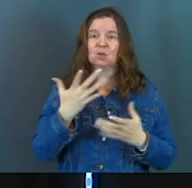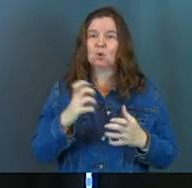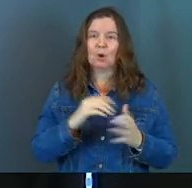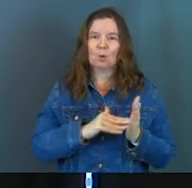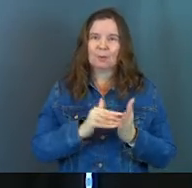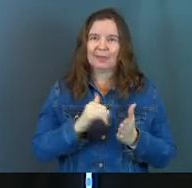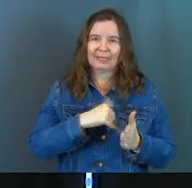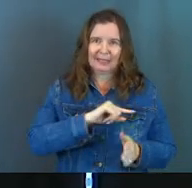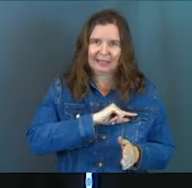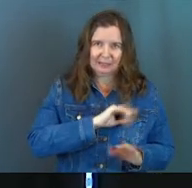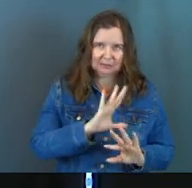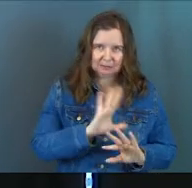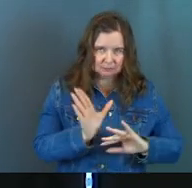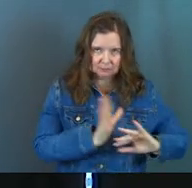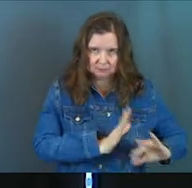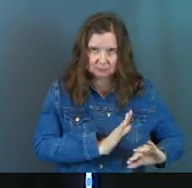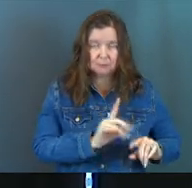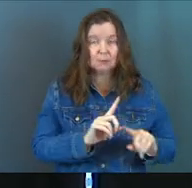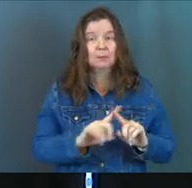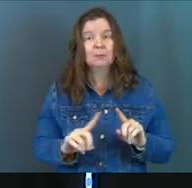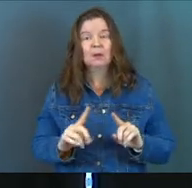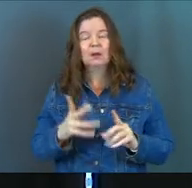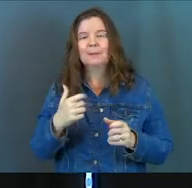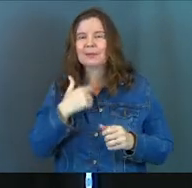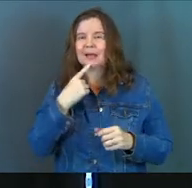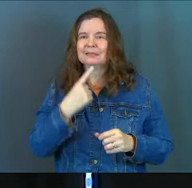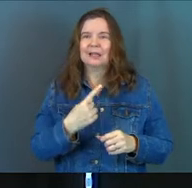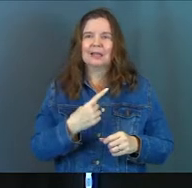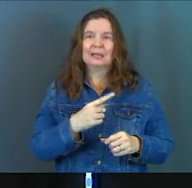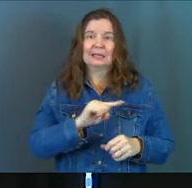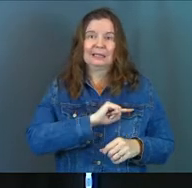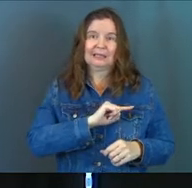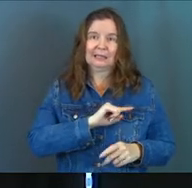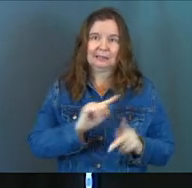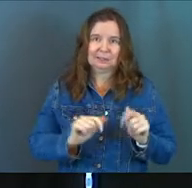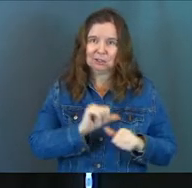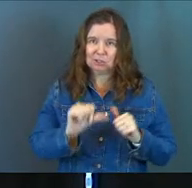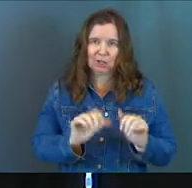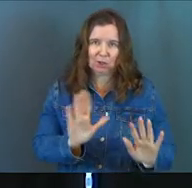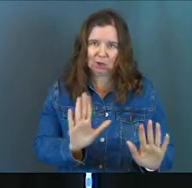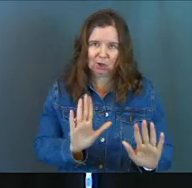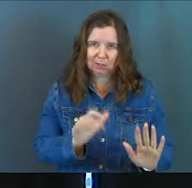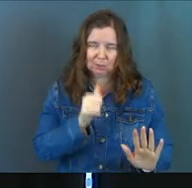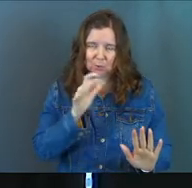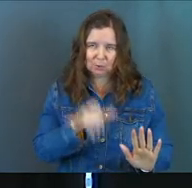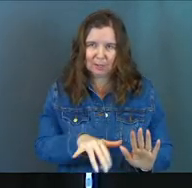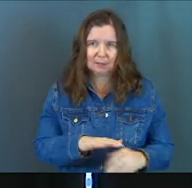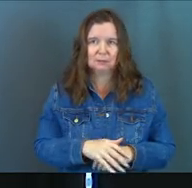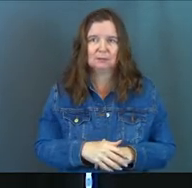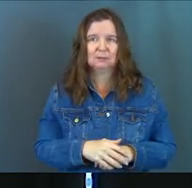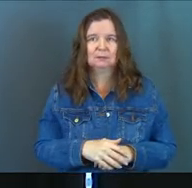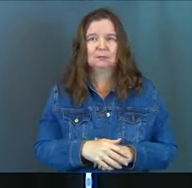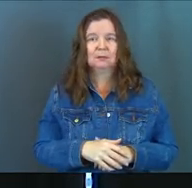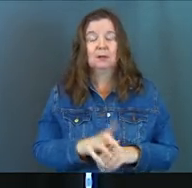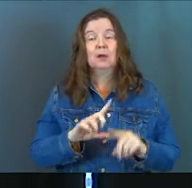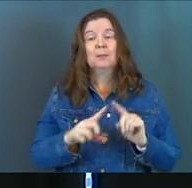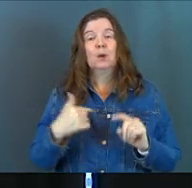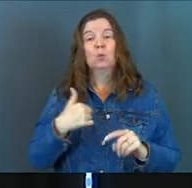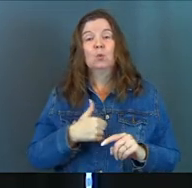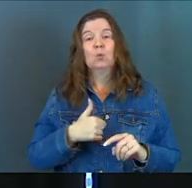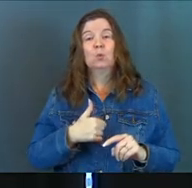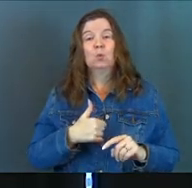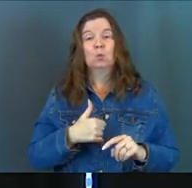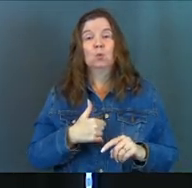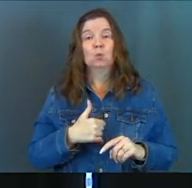don't want to repeat that. Let's not repeat that. So I'm not saying guilt trip each other. Please, please, please don't. But we're